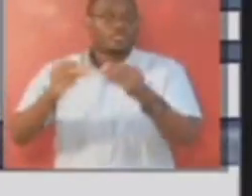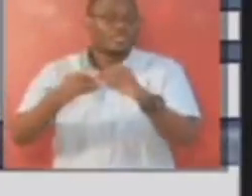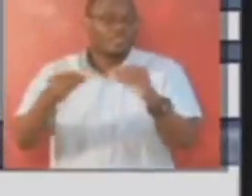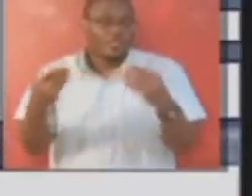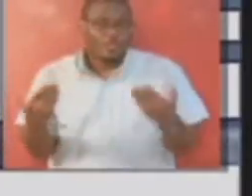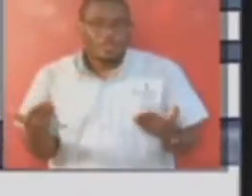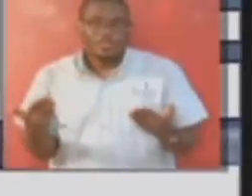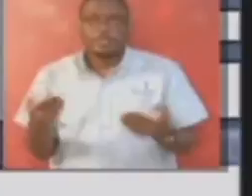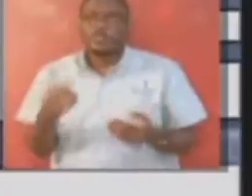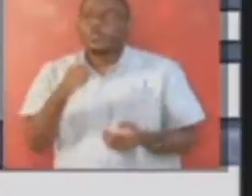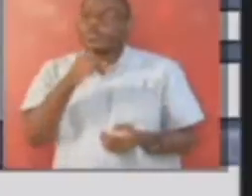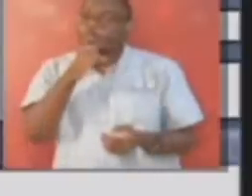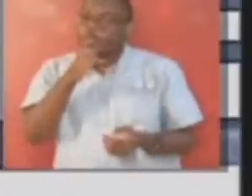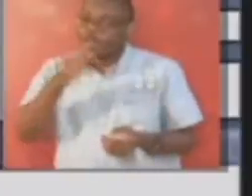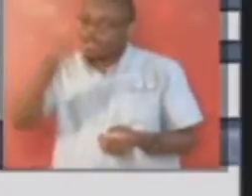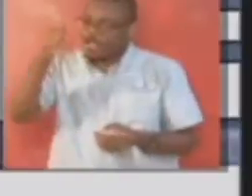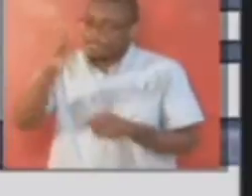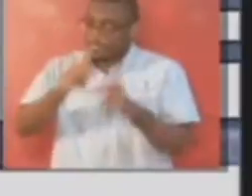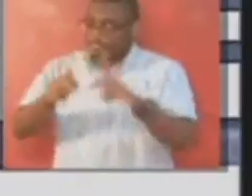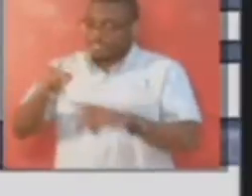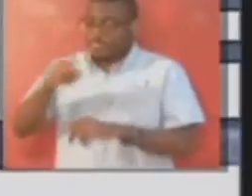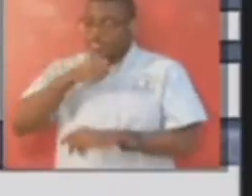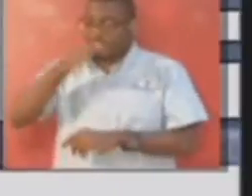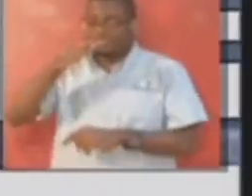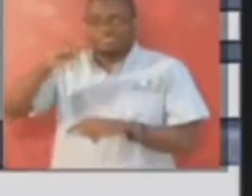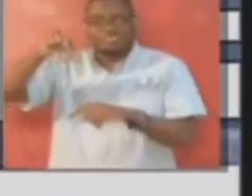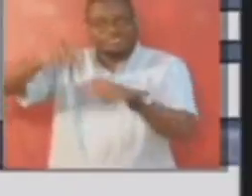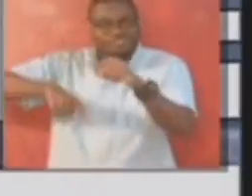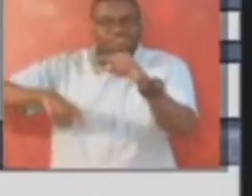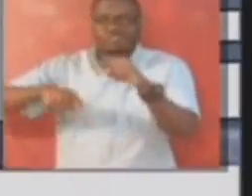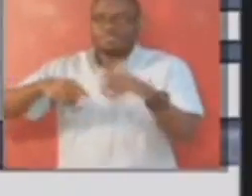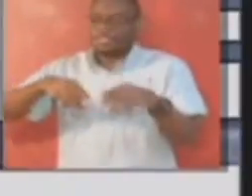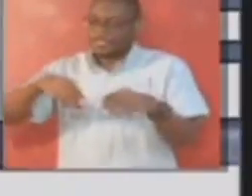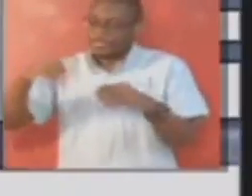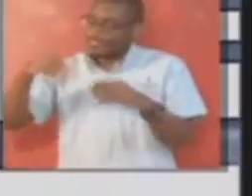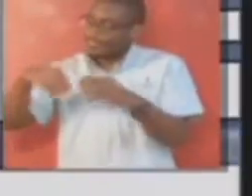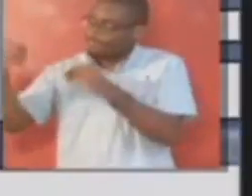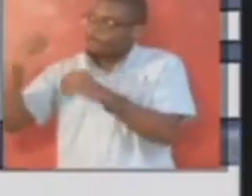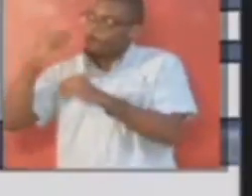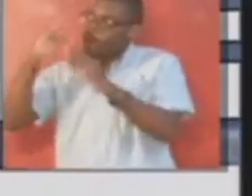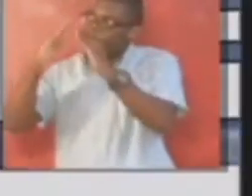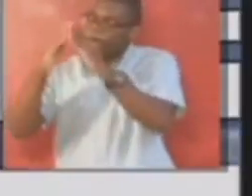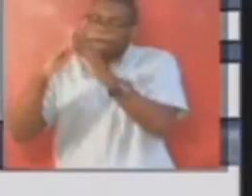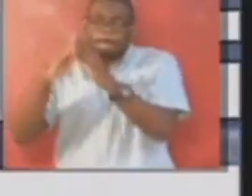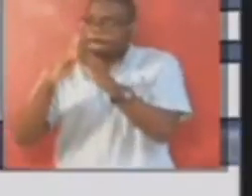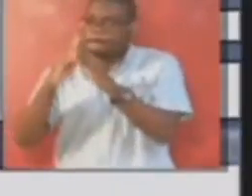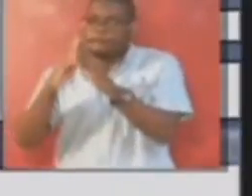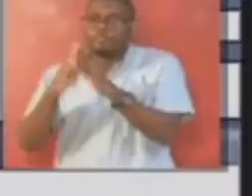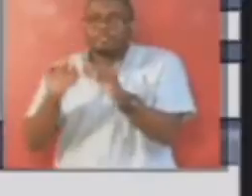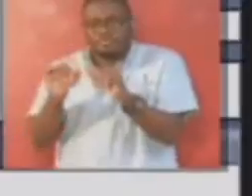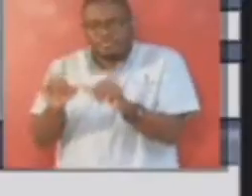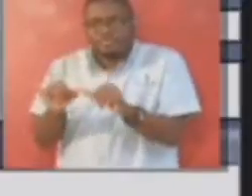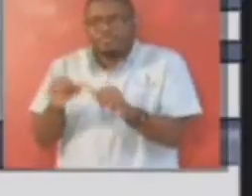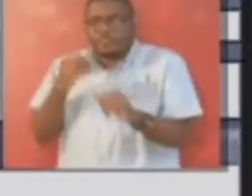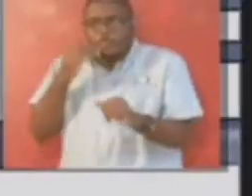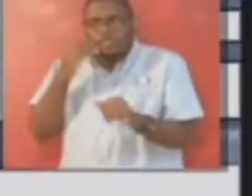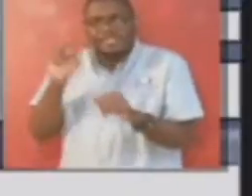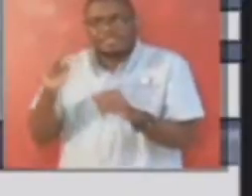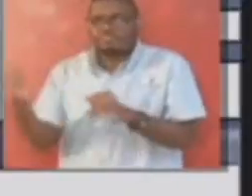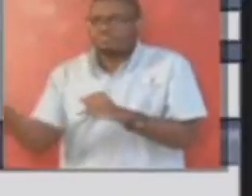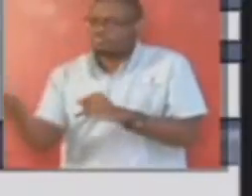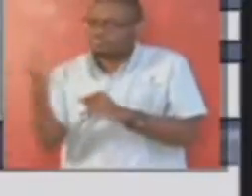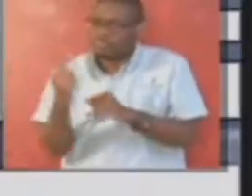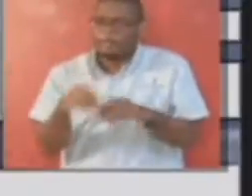the older persons who can't come out of their houses or depend on other persons to get transport. They have been